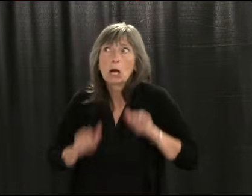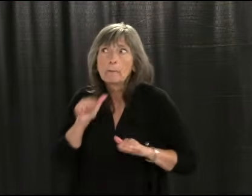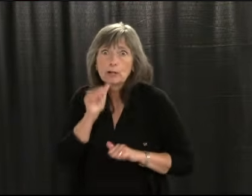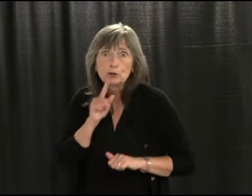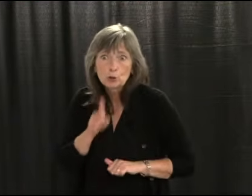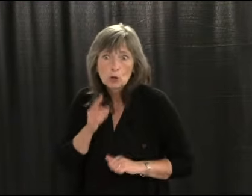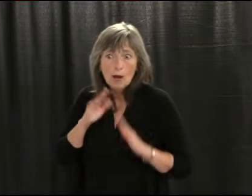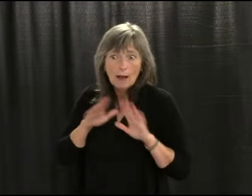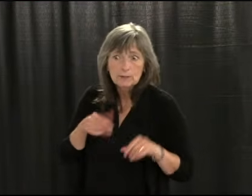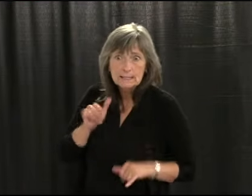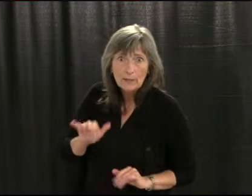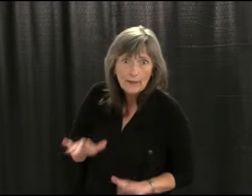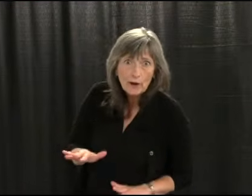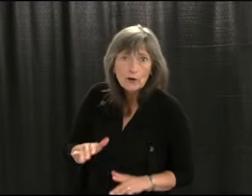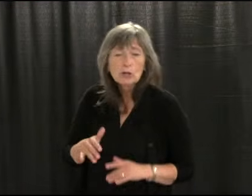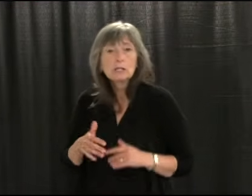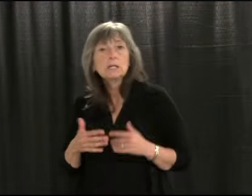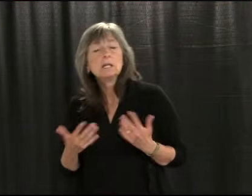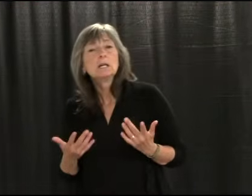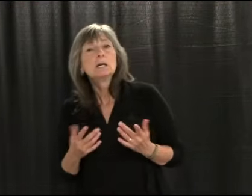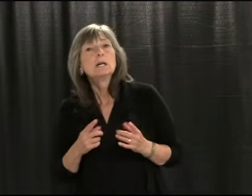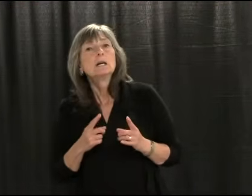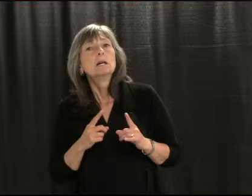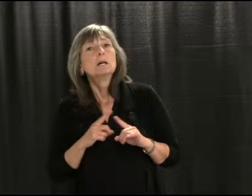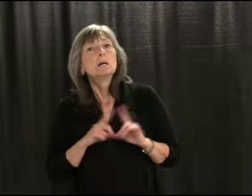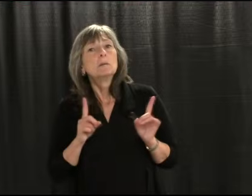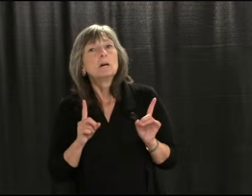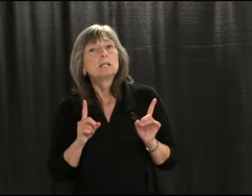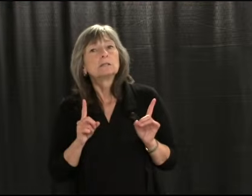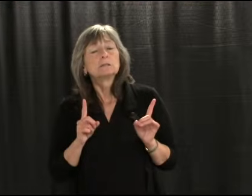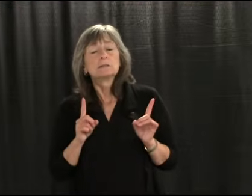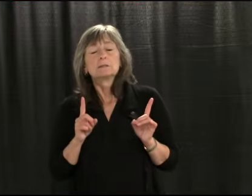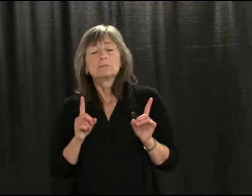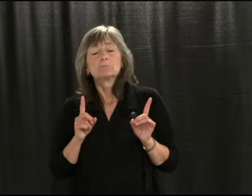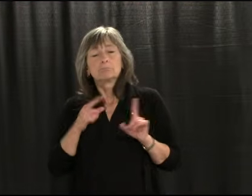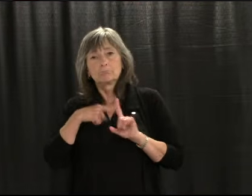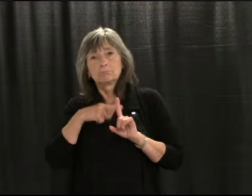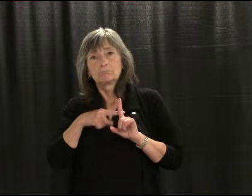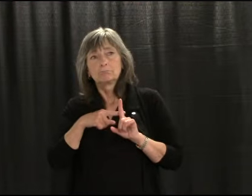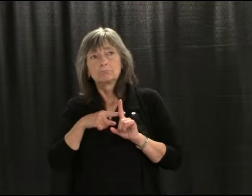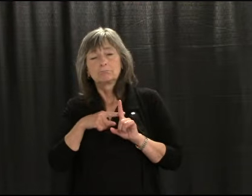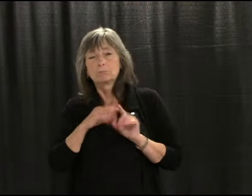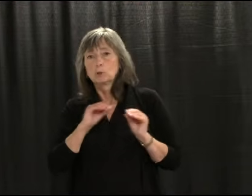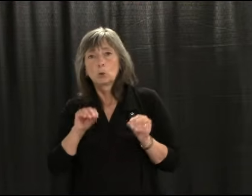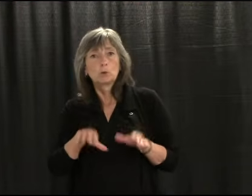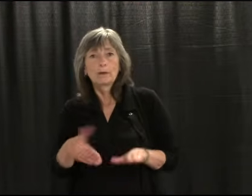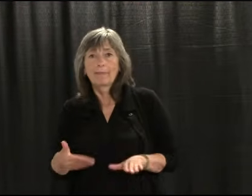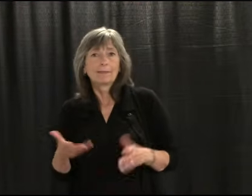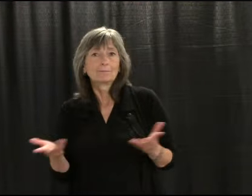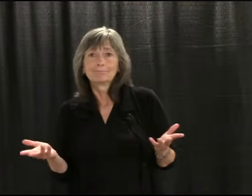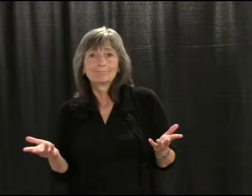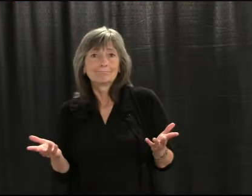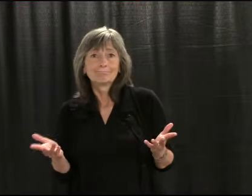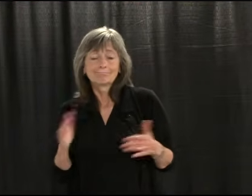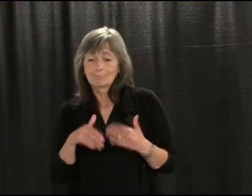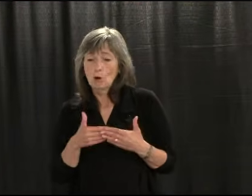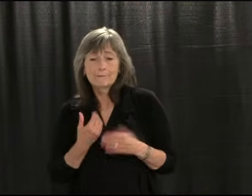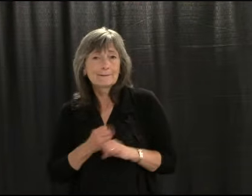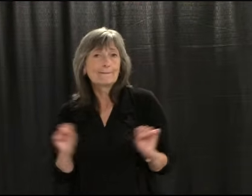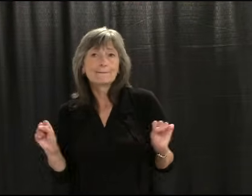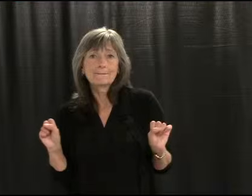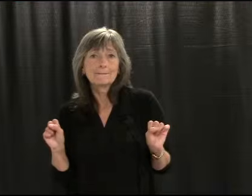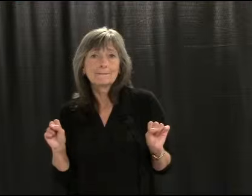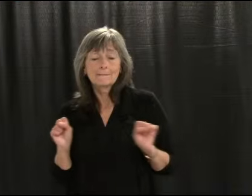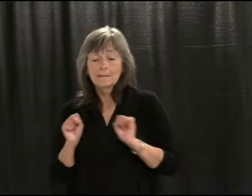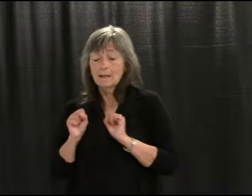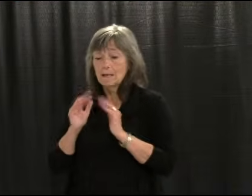homes. But everybody is safe and everybody's alive. And so we will get through rebuilding physical structures. And the